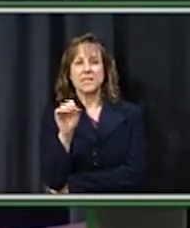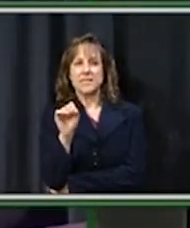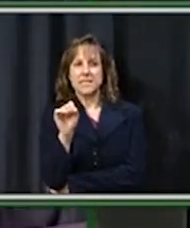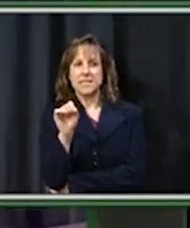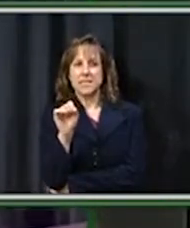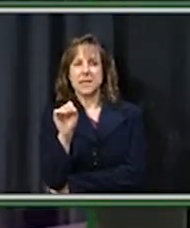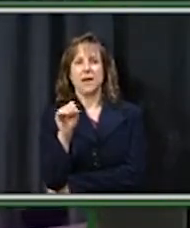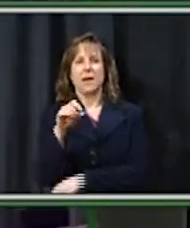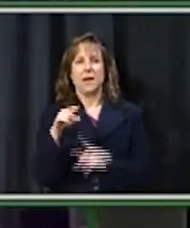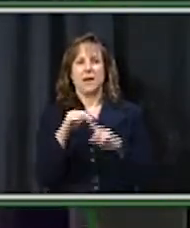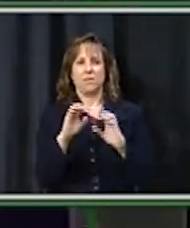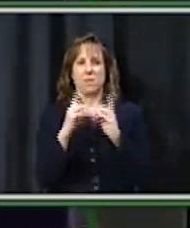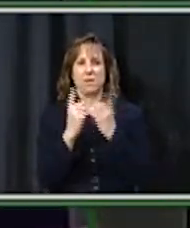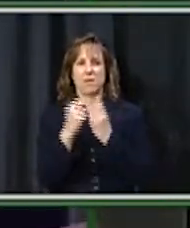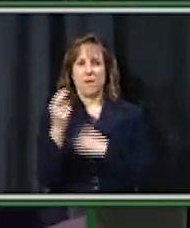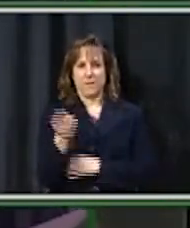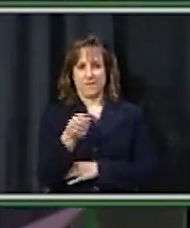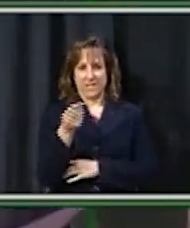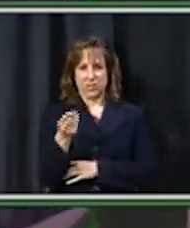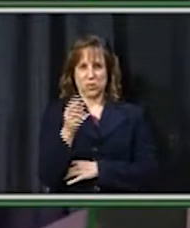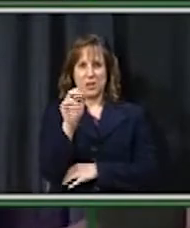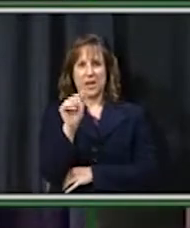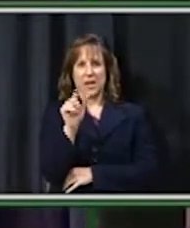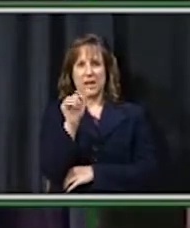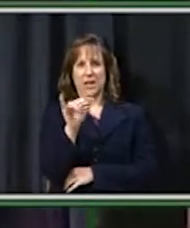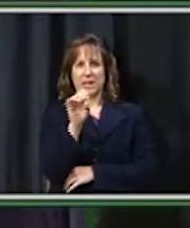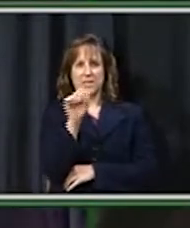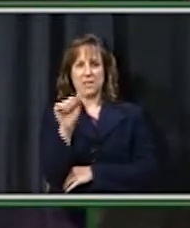From the Department of History, Elisa Govea.